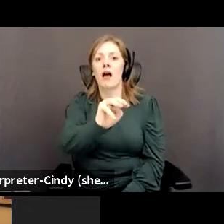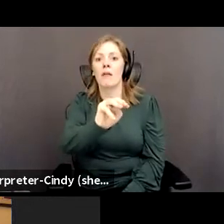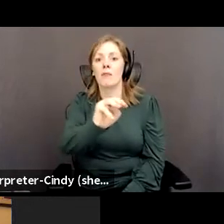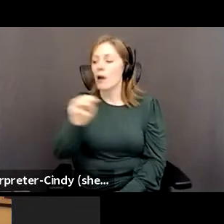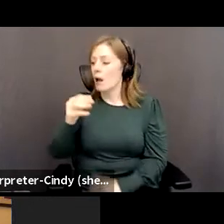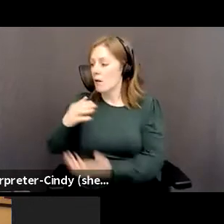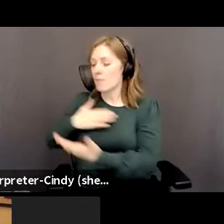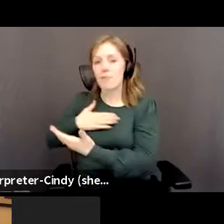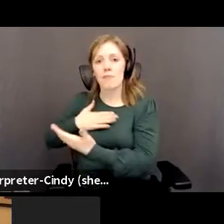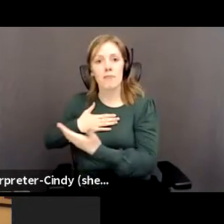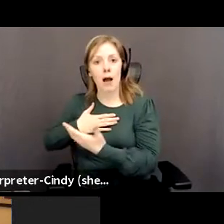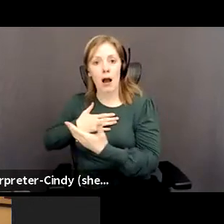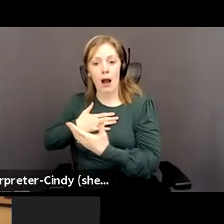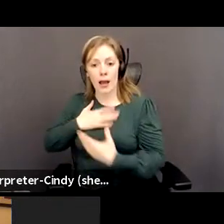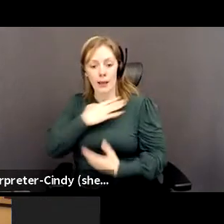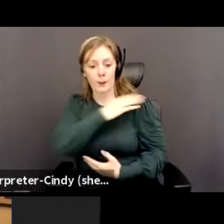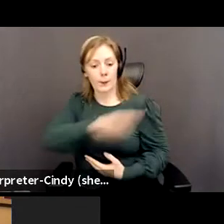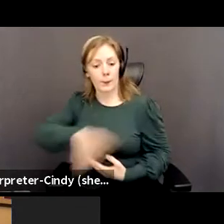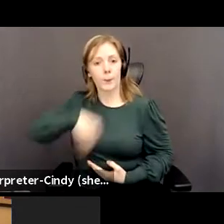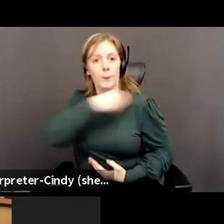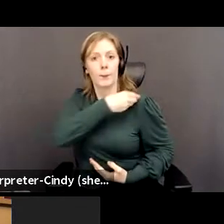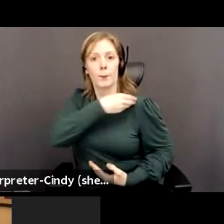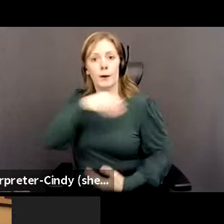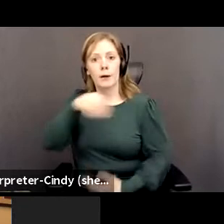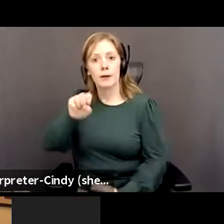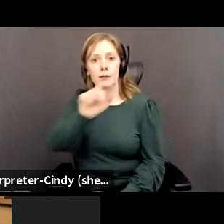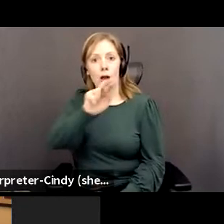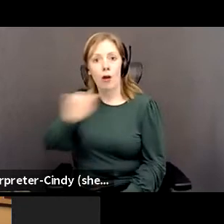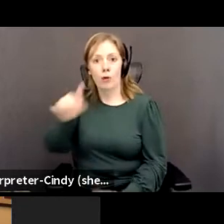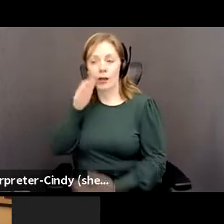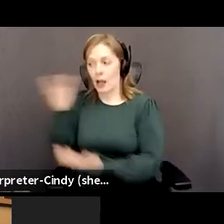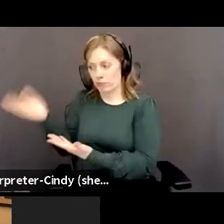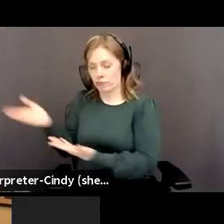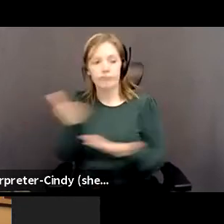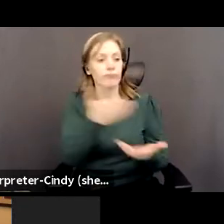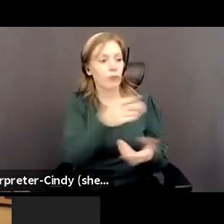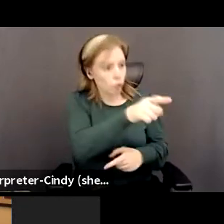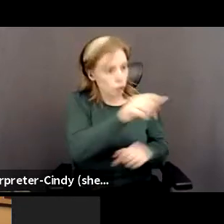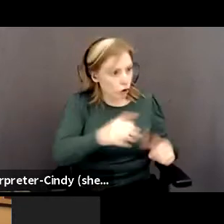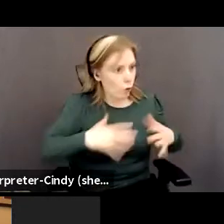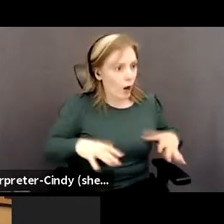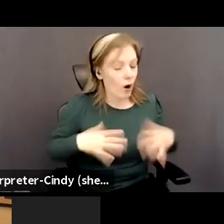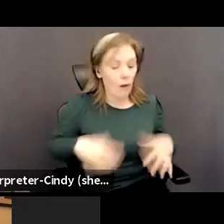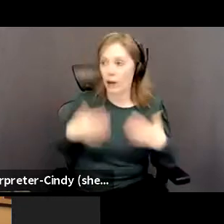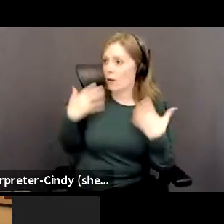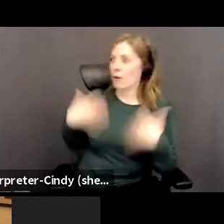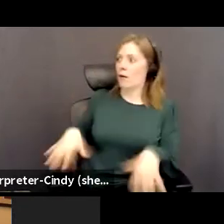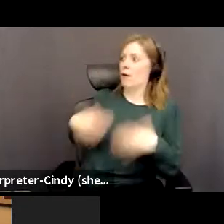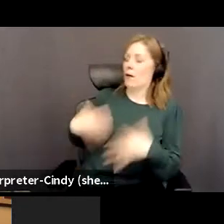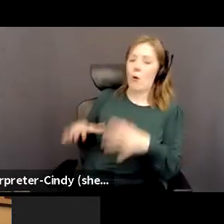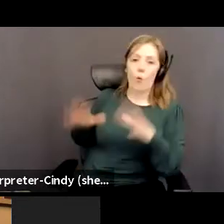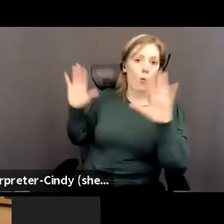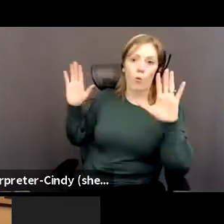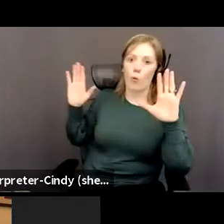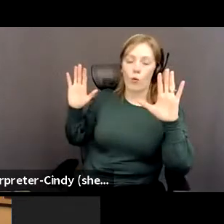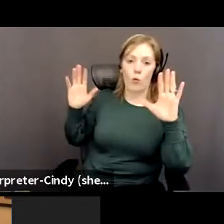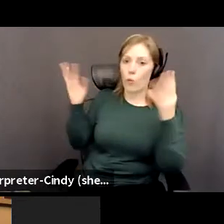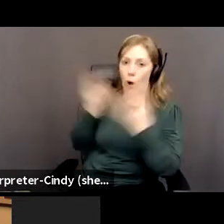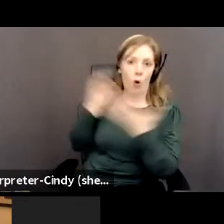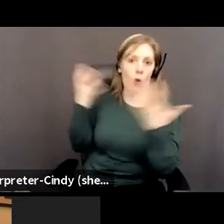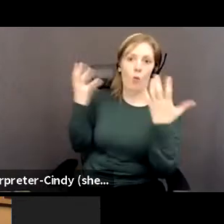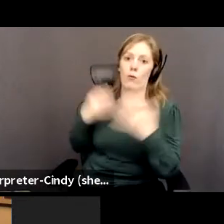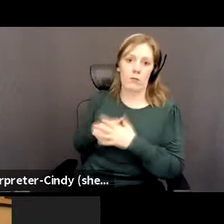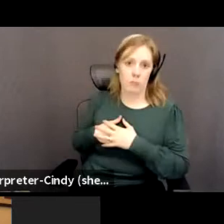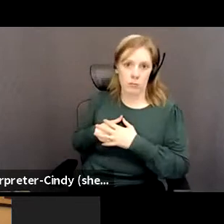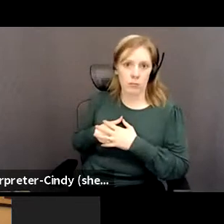it, right? Like, so there's also been those moments of like, whoa, you know? So, and fundamentally, yeah,